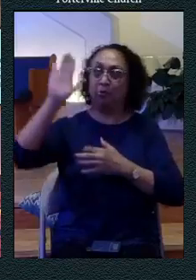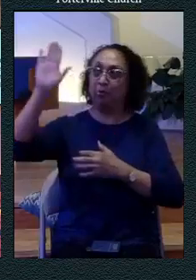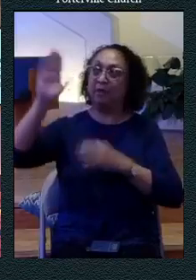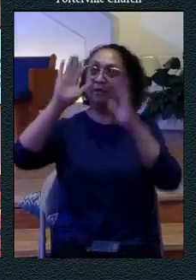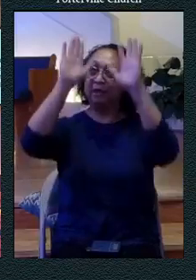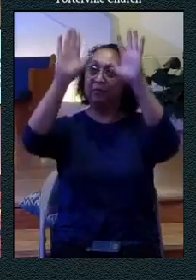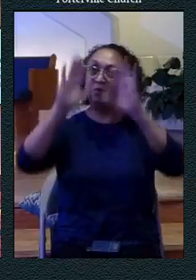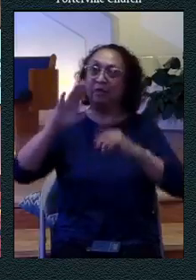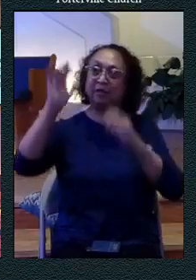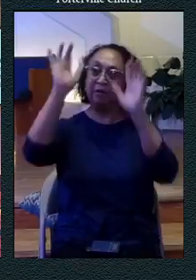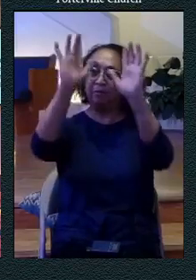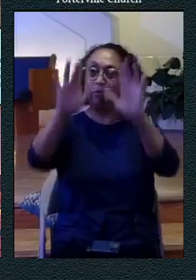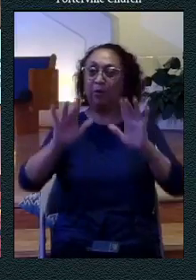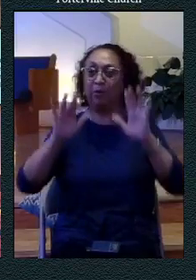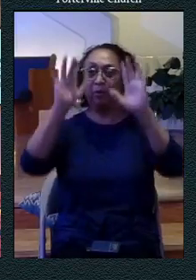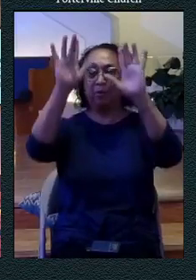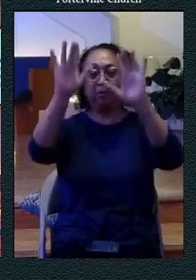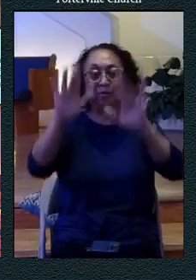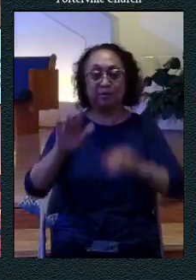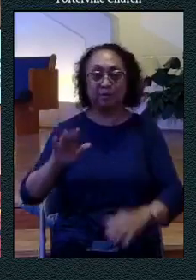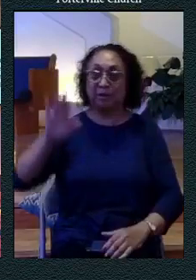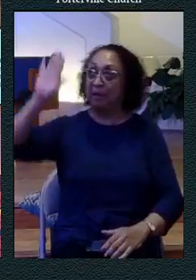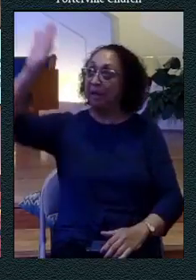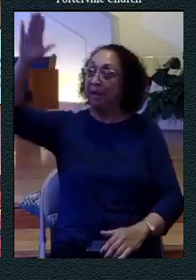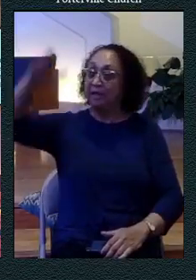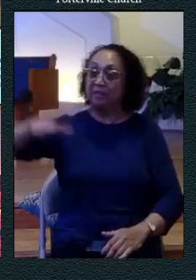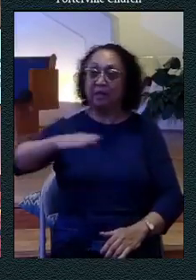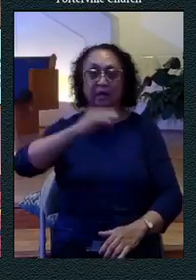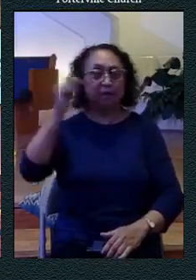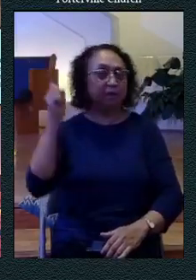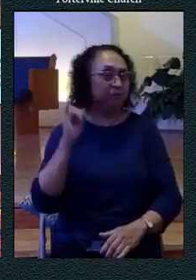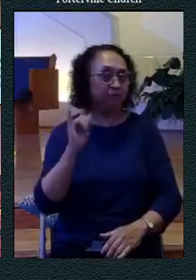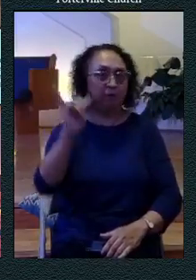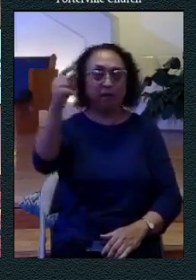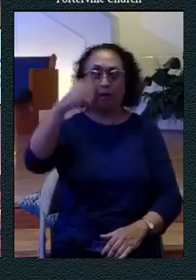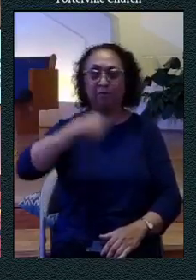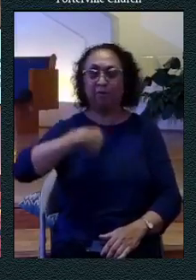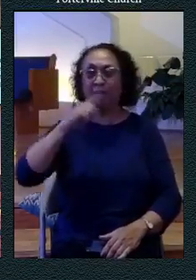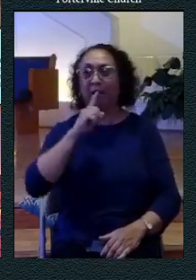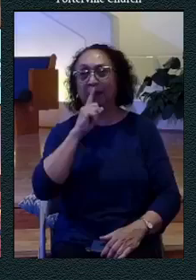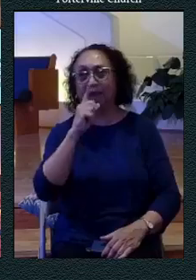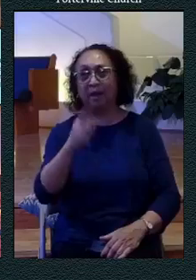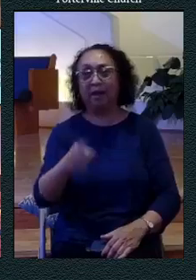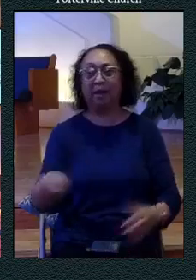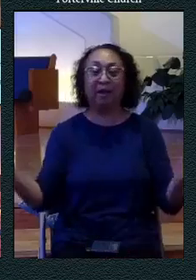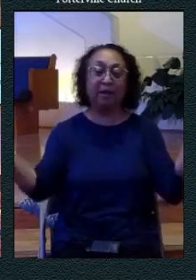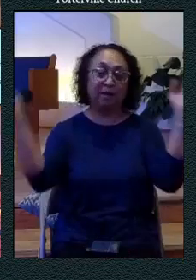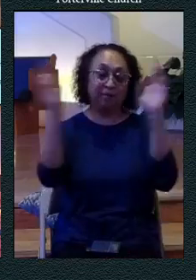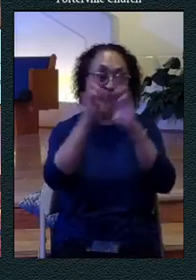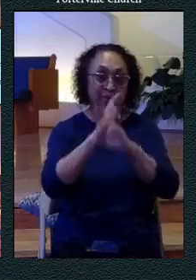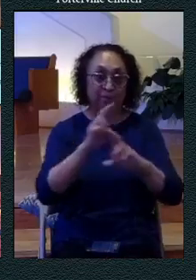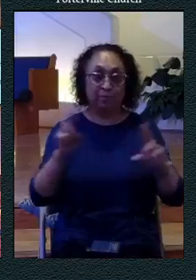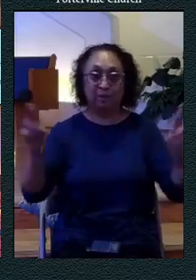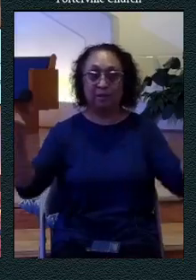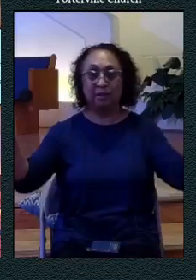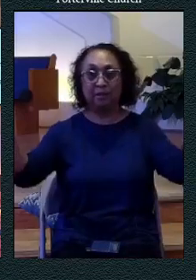through his infinite mercy, his child and forever I am.